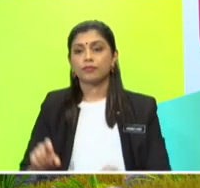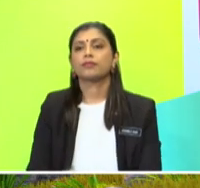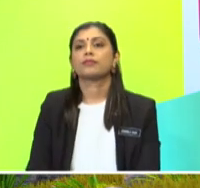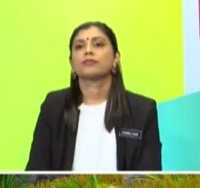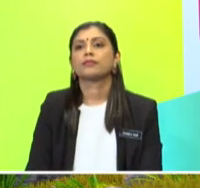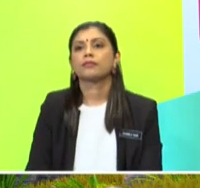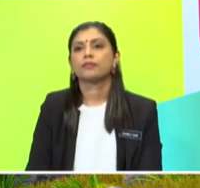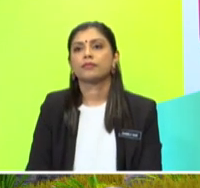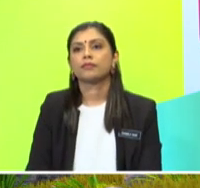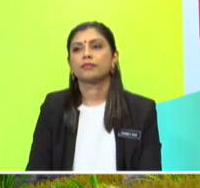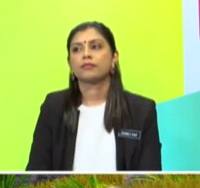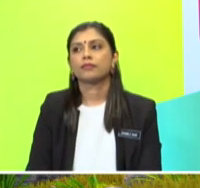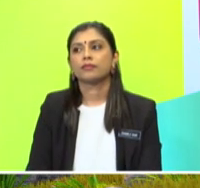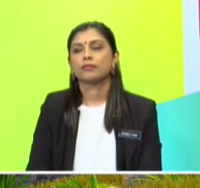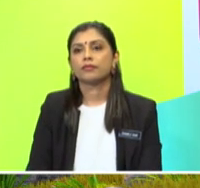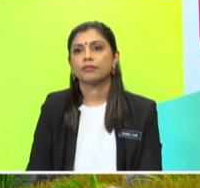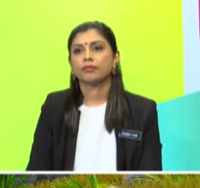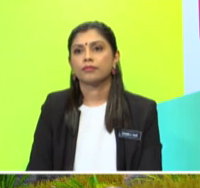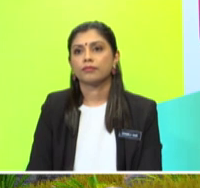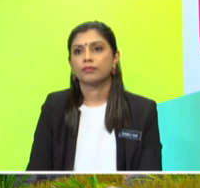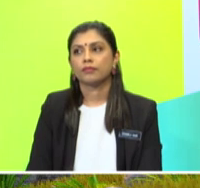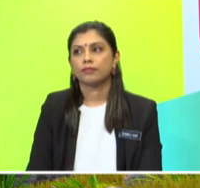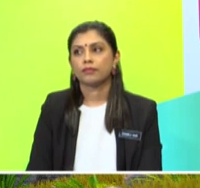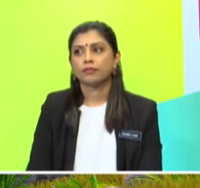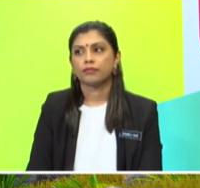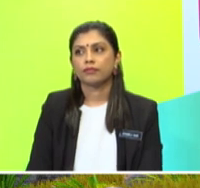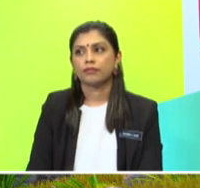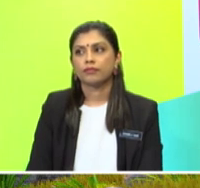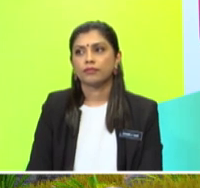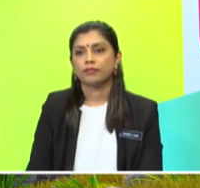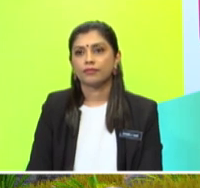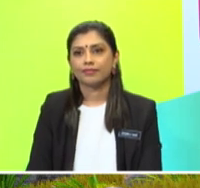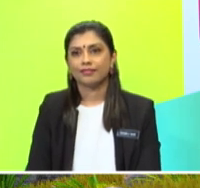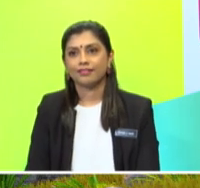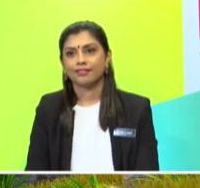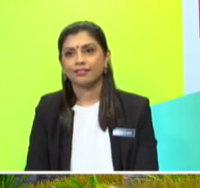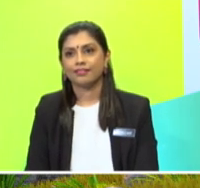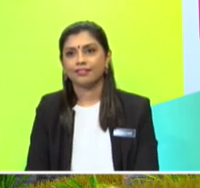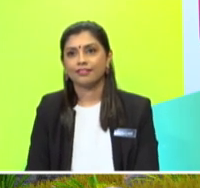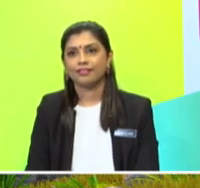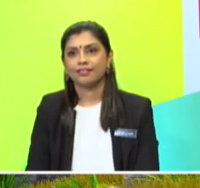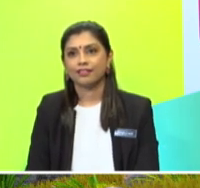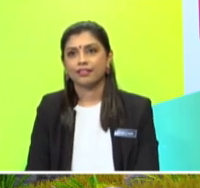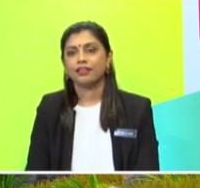For my opening line, let me see your mini screen. Let me see your mini screen. Put it up.